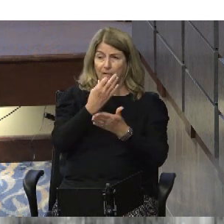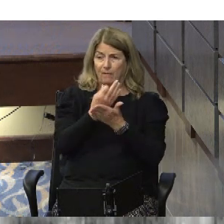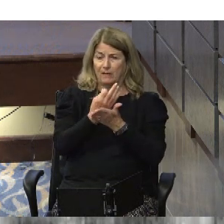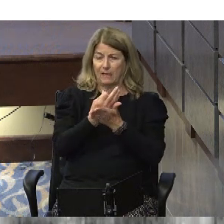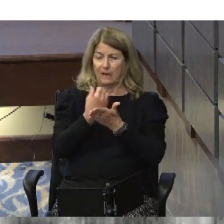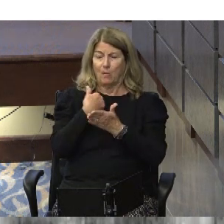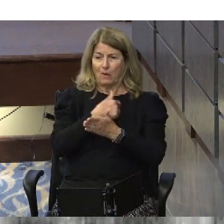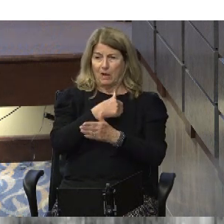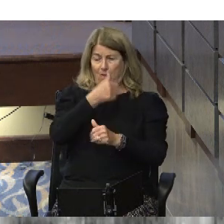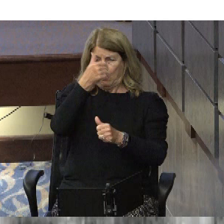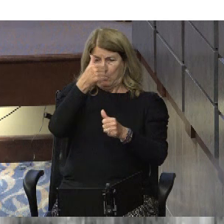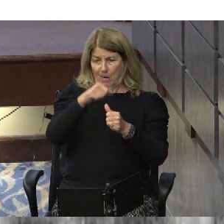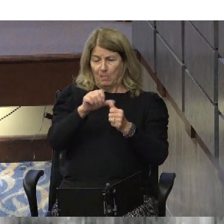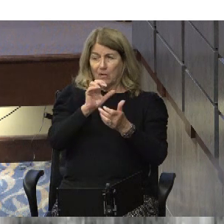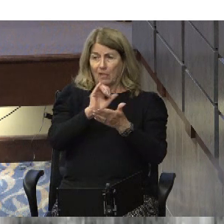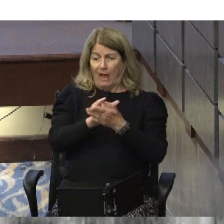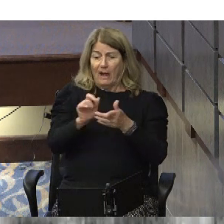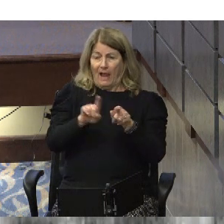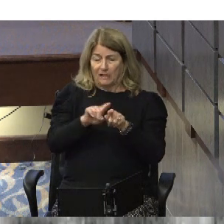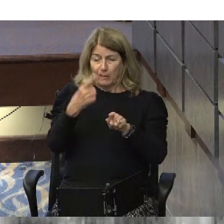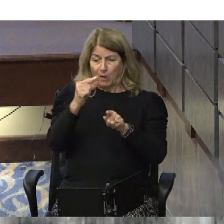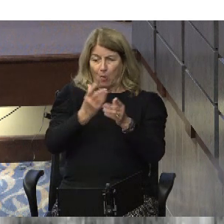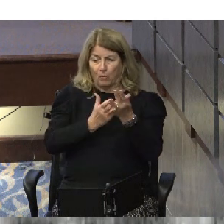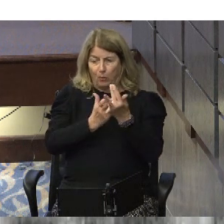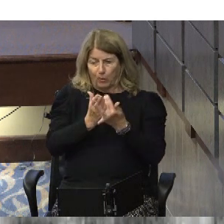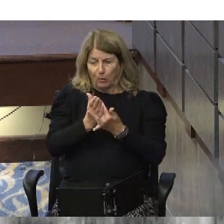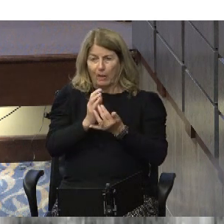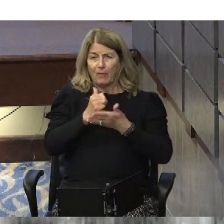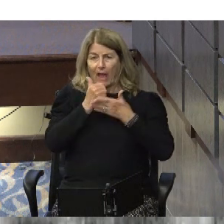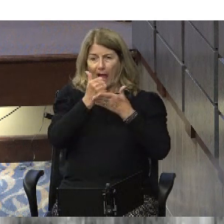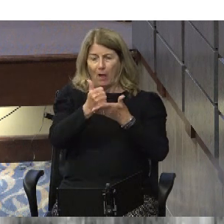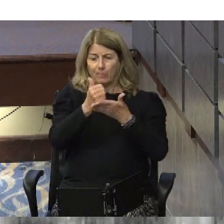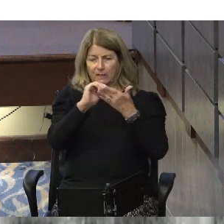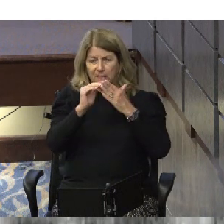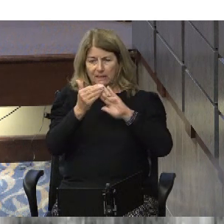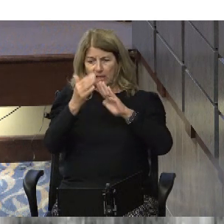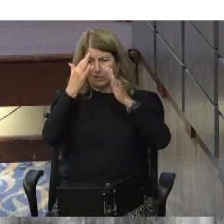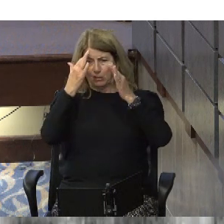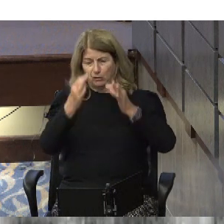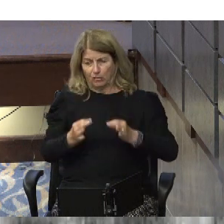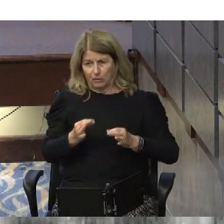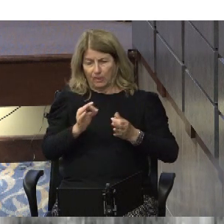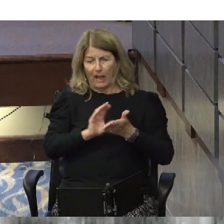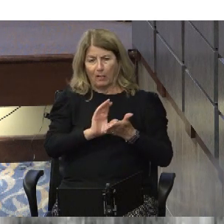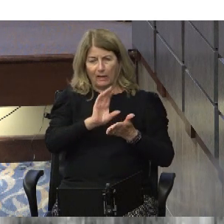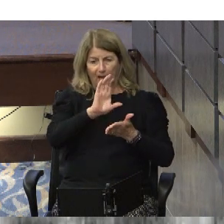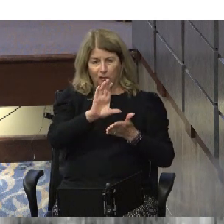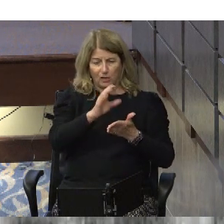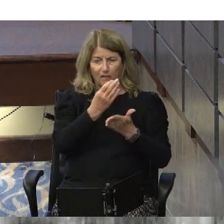in mind as we move through and help the city determine the allocation of funding for the plan.